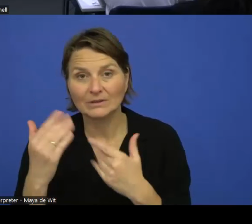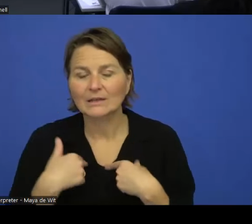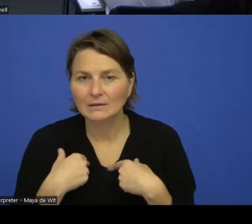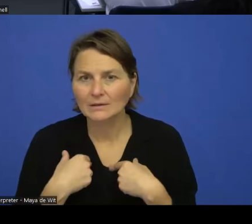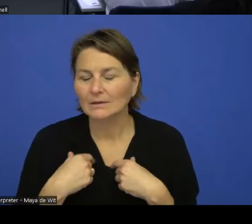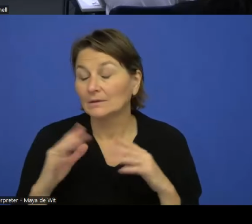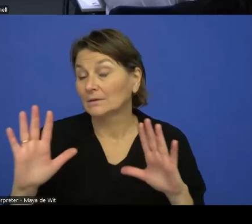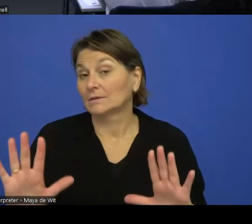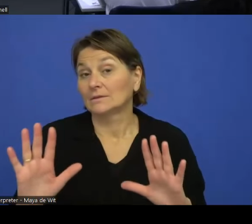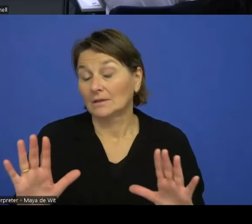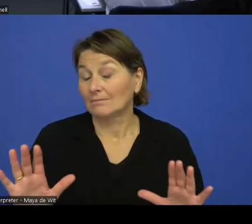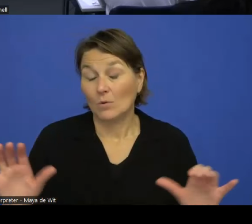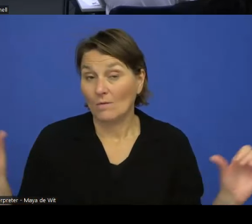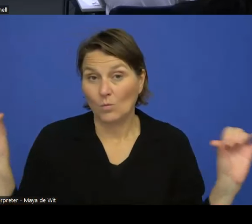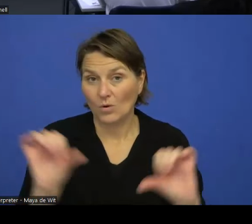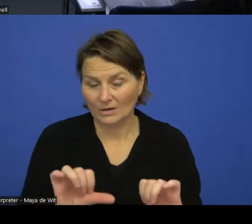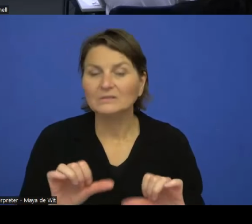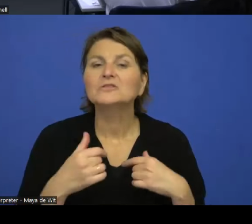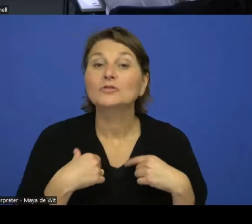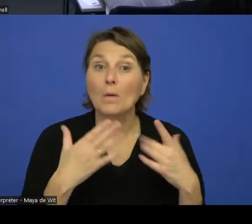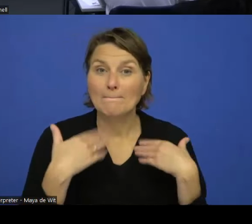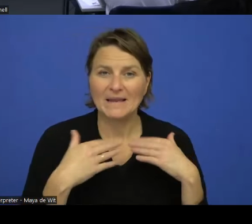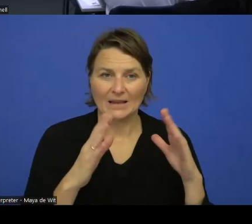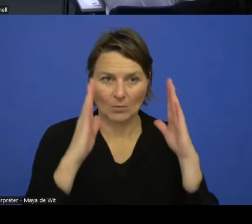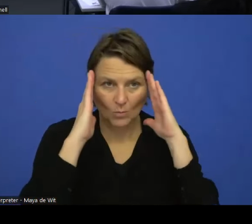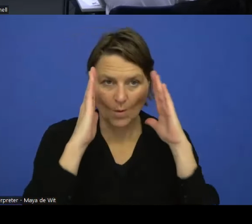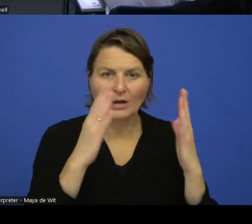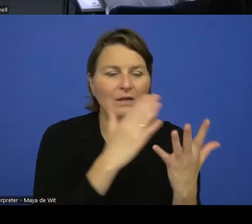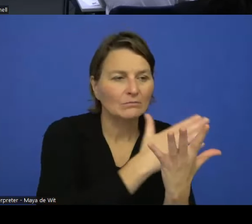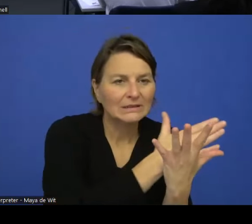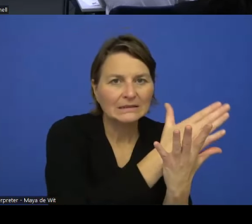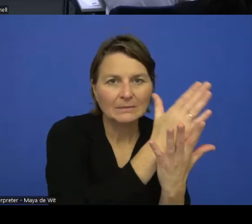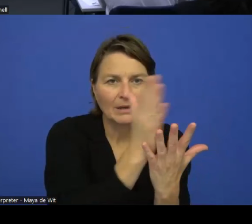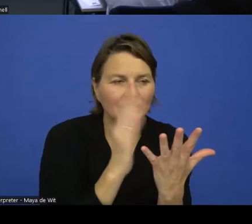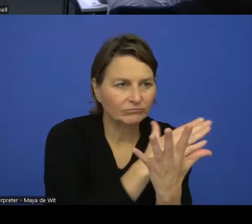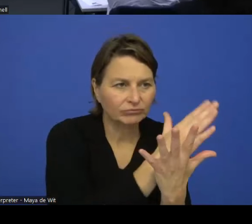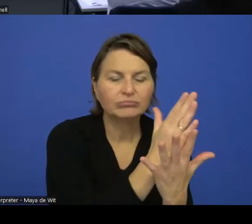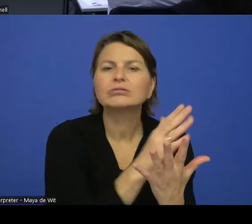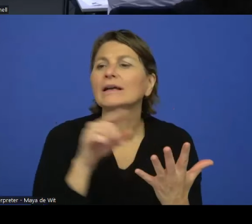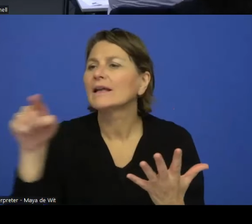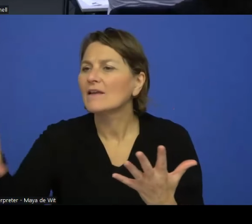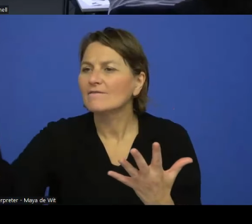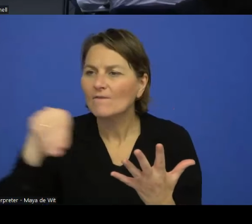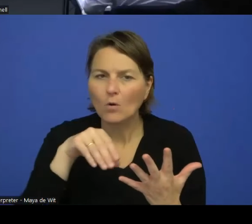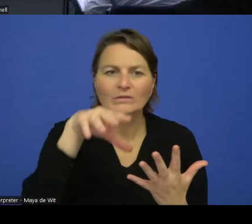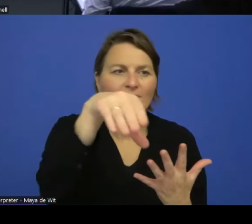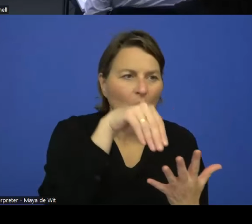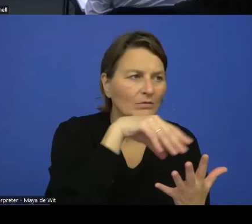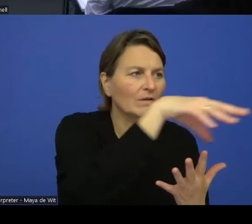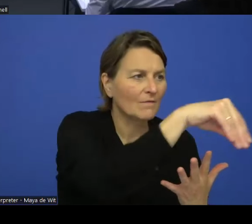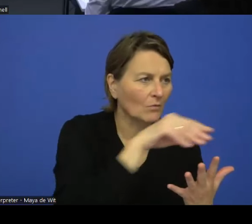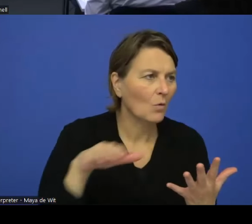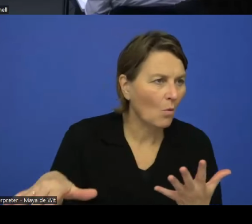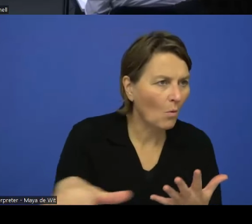by working with a wide range of disciplines, you get more people involved in the discussion, you get more challenged about your